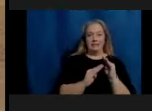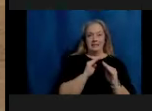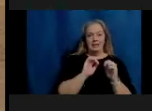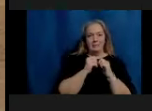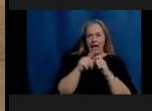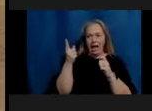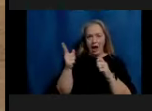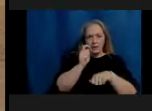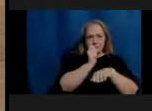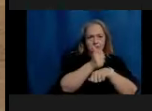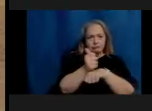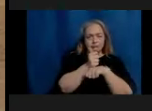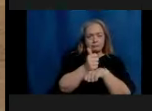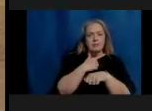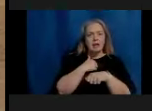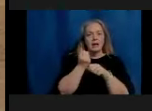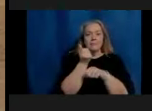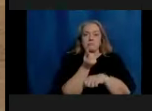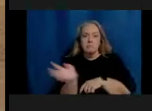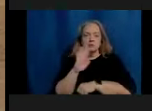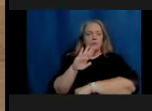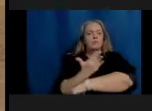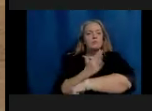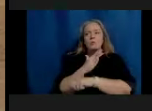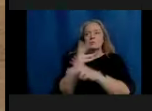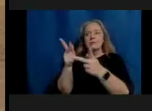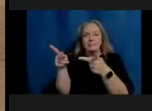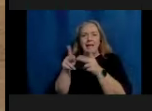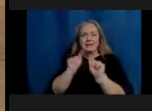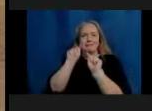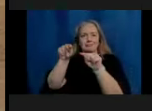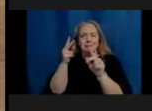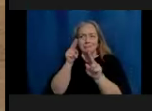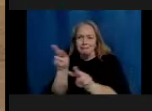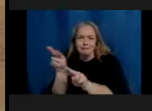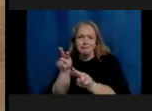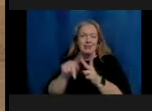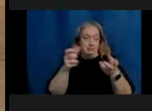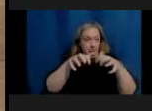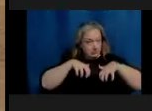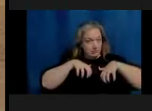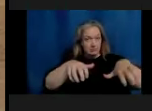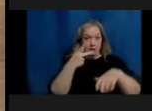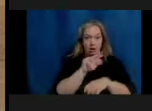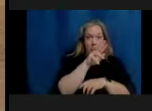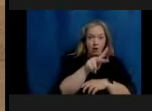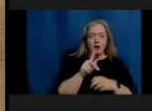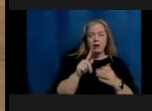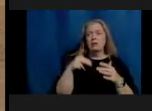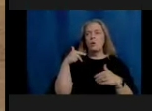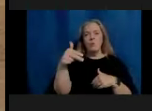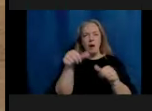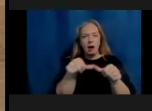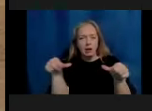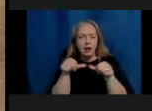arranged where it's like you've got multiple music venues, you've got like tons of different like parks and like walkways and places to go, and like